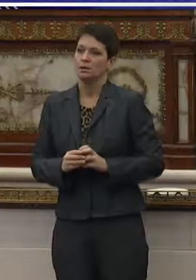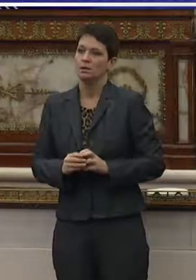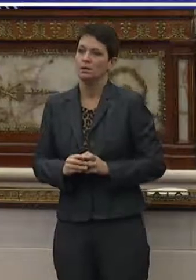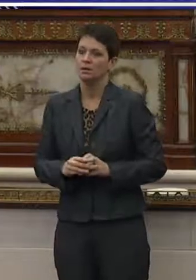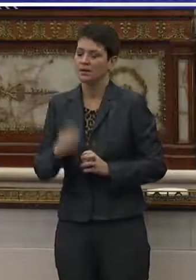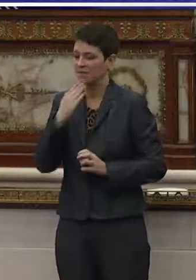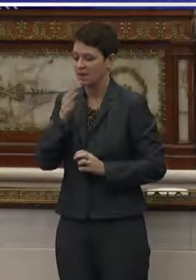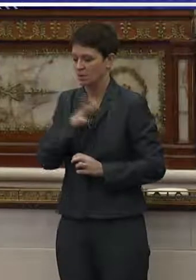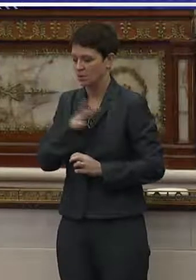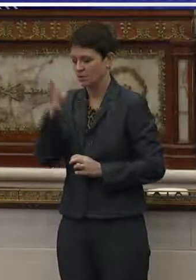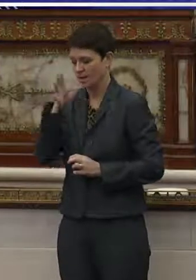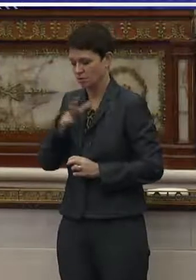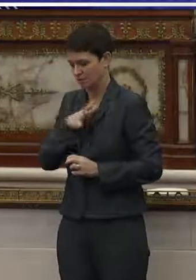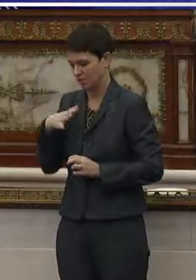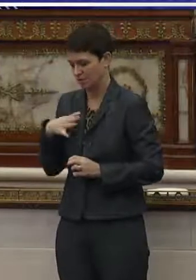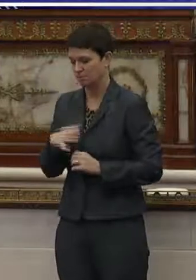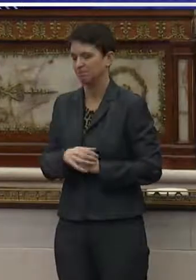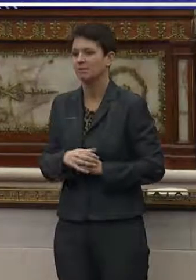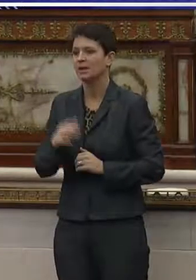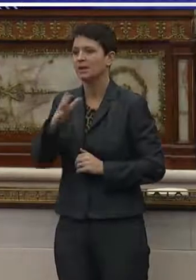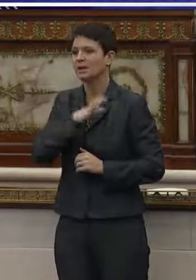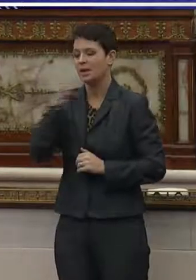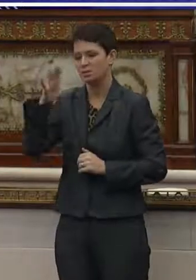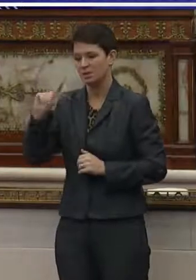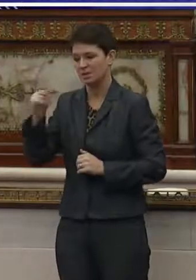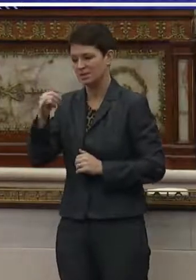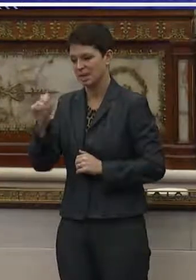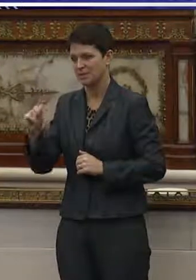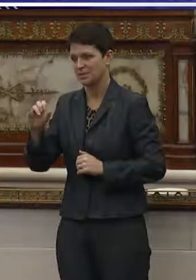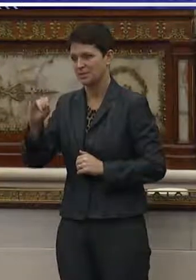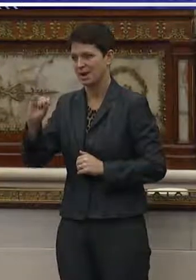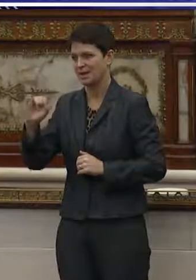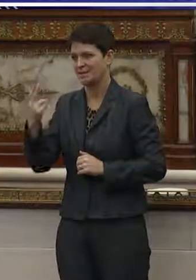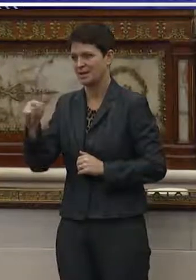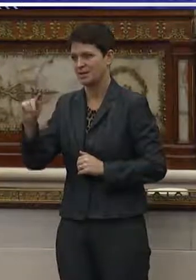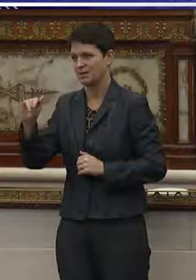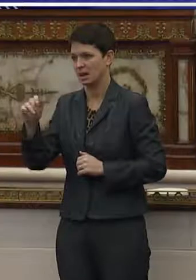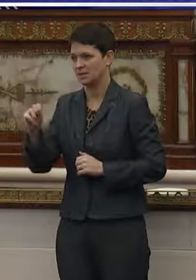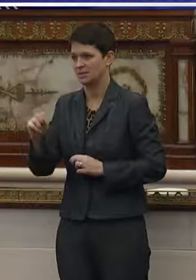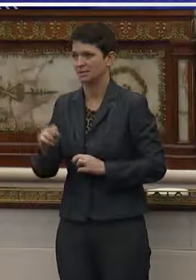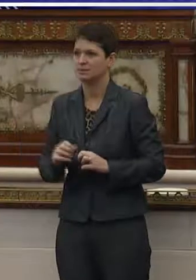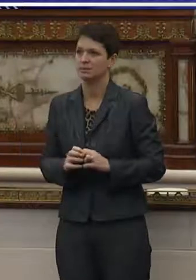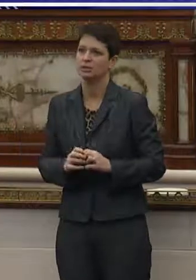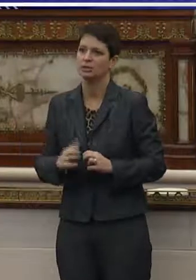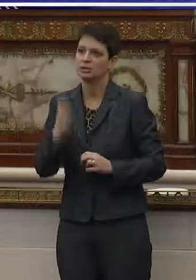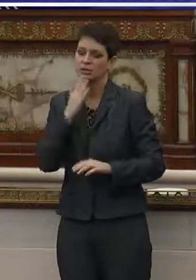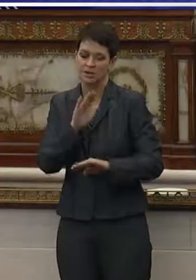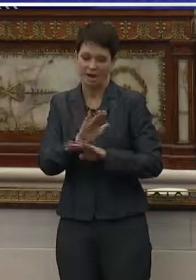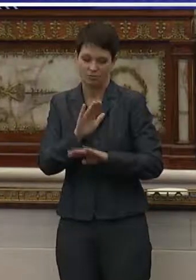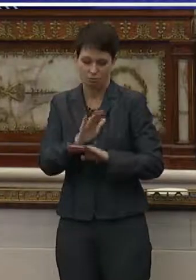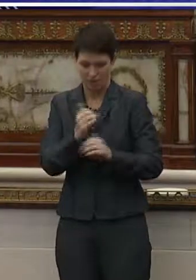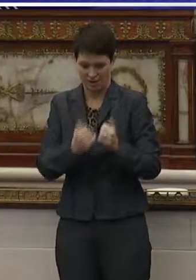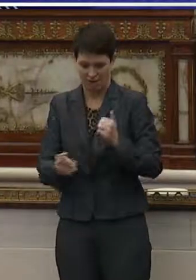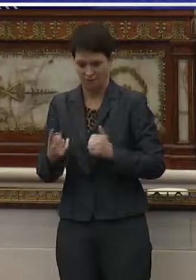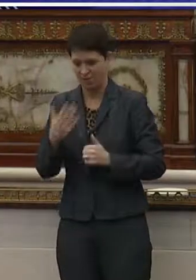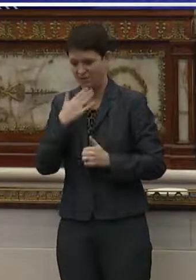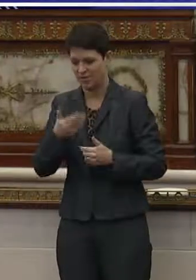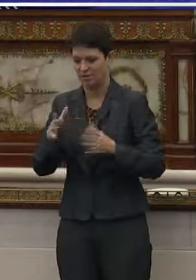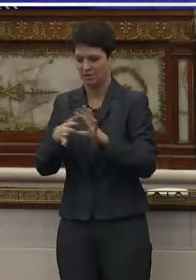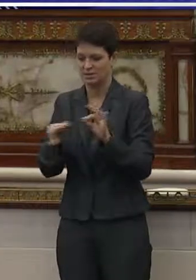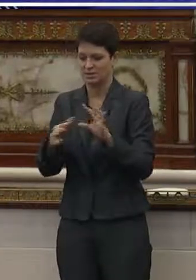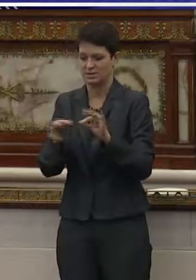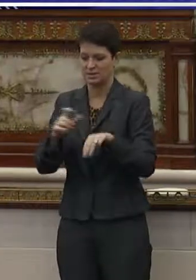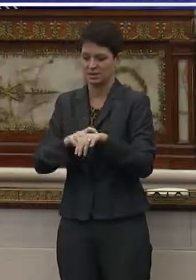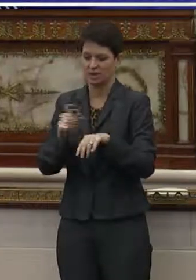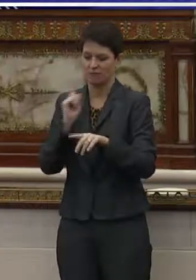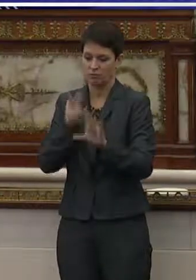Thank you, Councilman. Councilman Thomas, Isaiah Thomas. Thank you, Madam Chair, and good afternoon, everybody. Thank you for taking the time to be